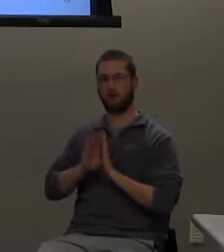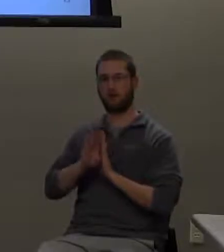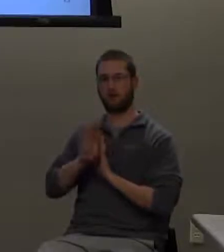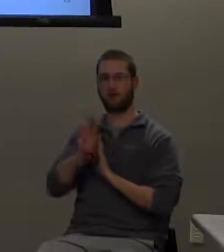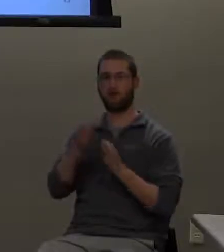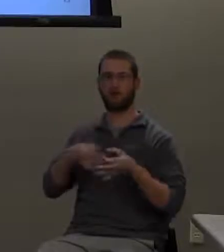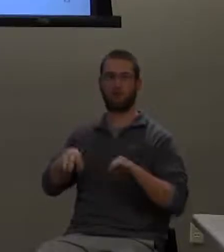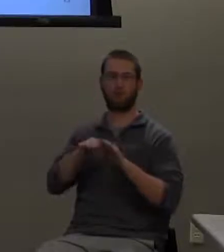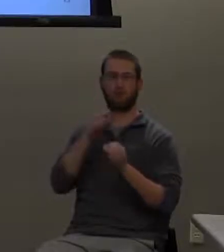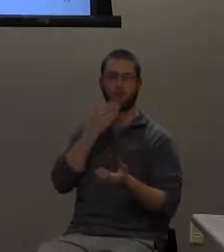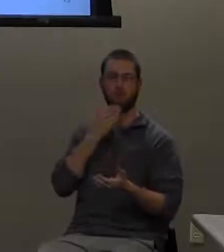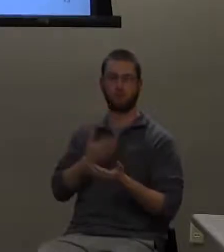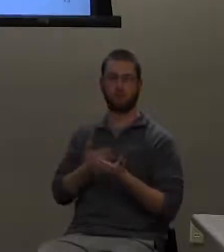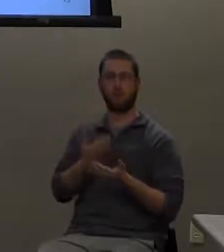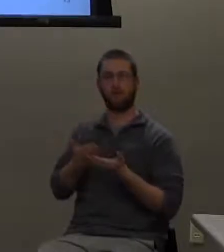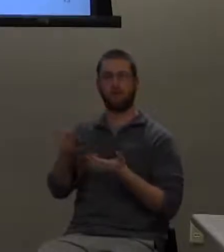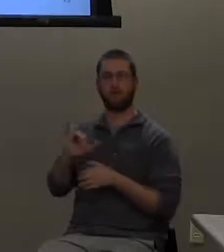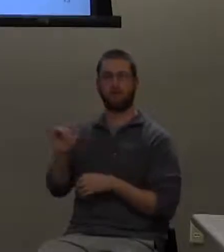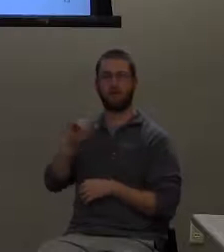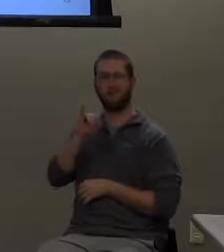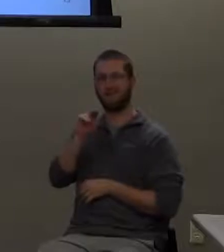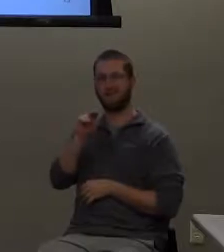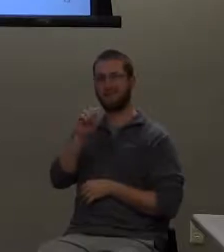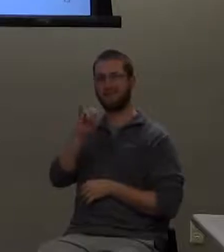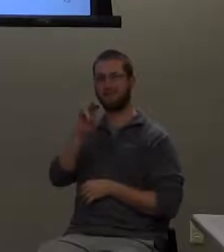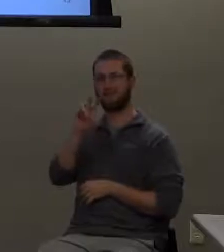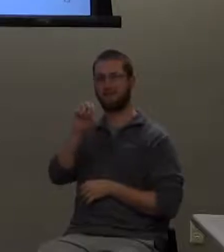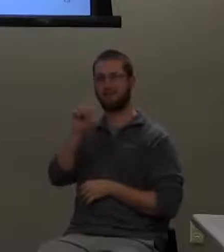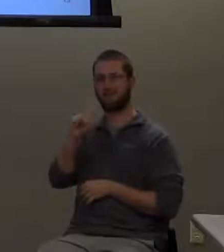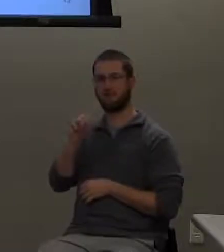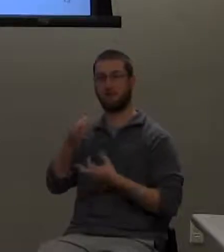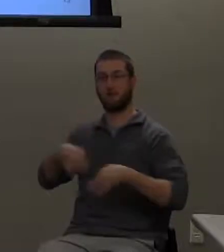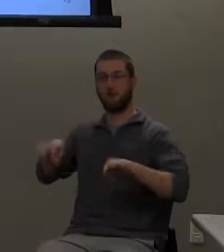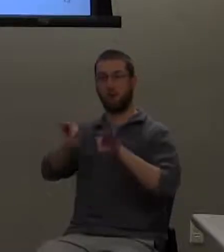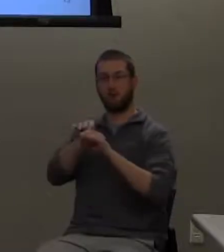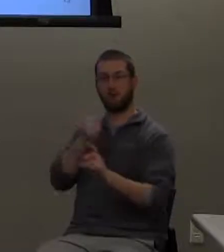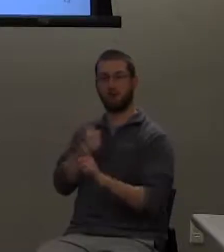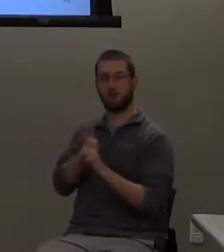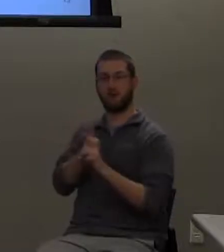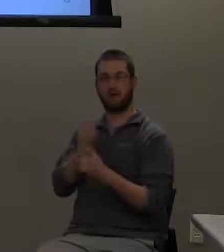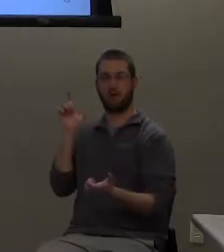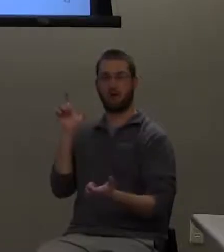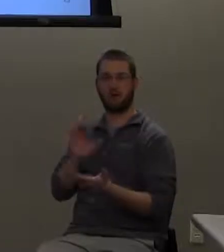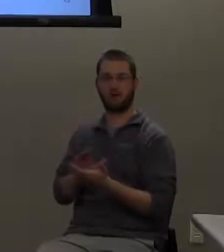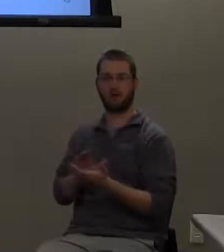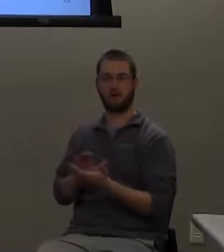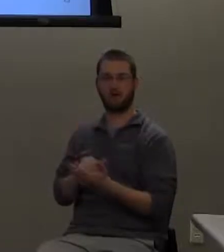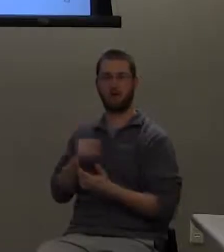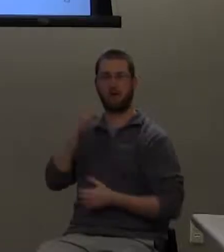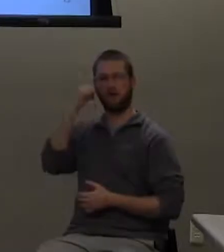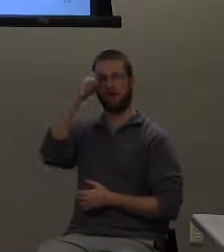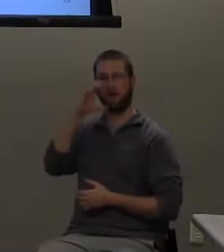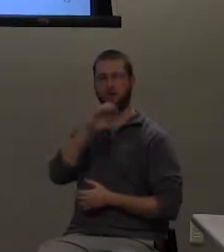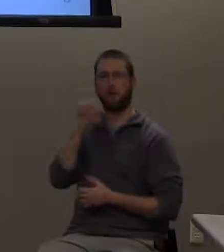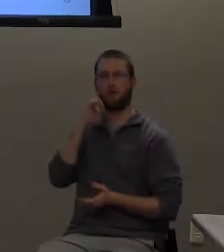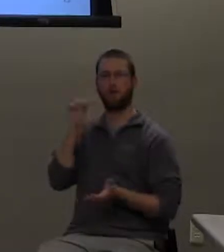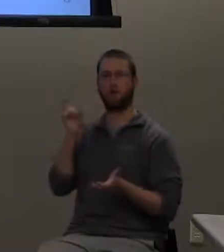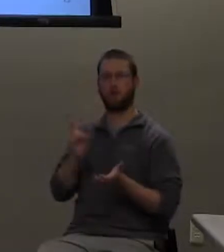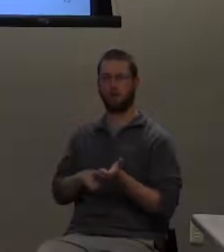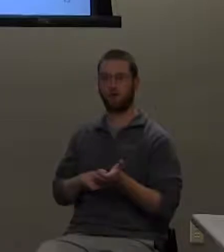important thing, and stuff like incentives, while important, have dropped. I think companies recognize the fact